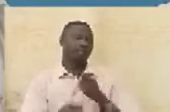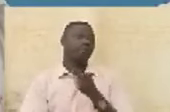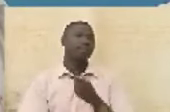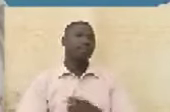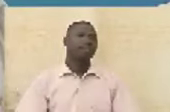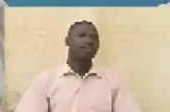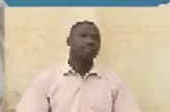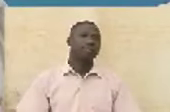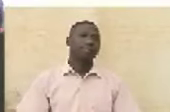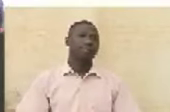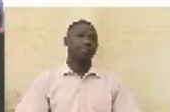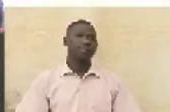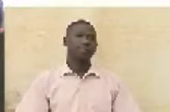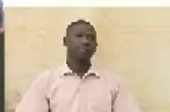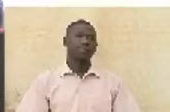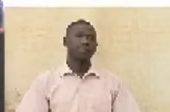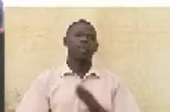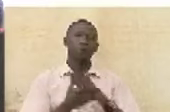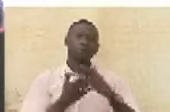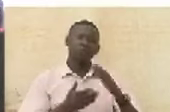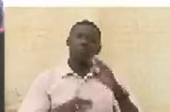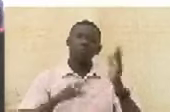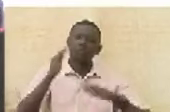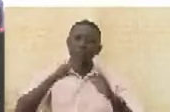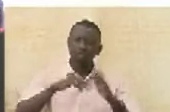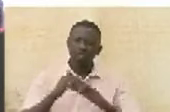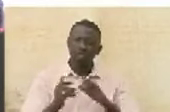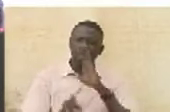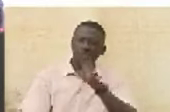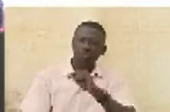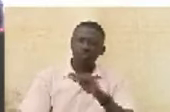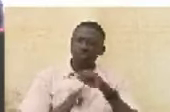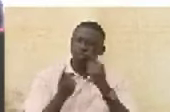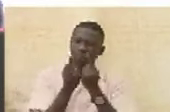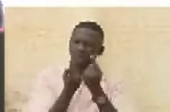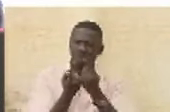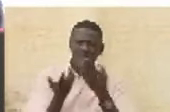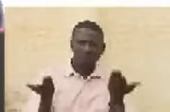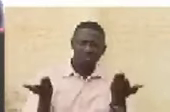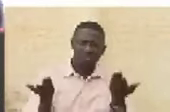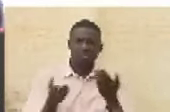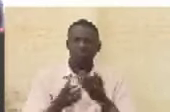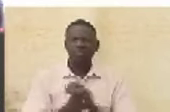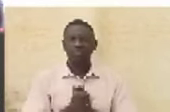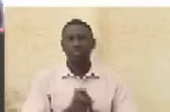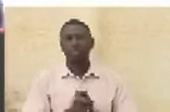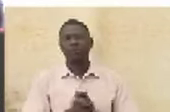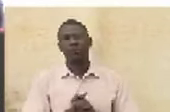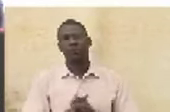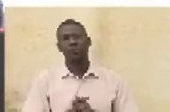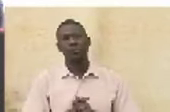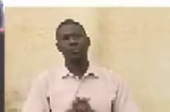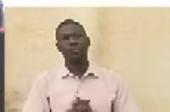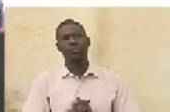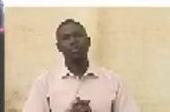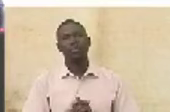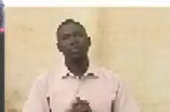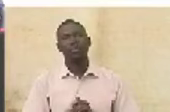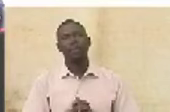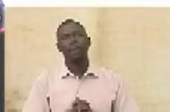drummers. Apart from drumming, were they doing anything else? Ninga boda utantan ko solabe menke gan. Fo be kuwodo far kuudo fanan ke kan